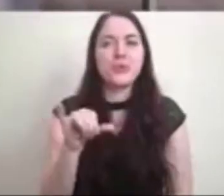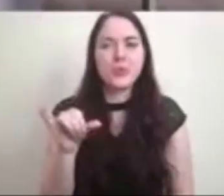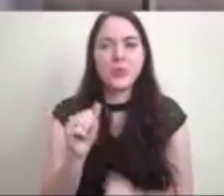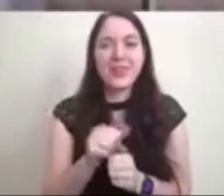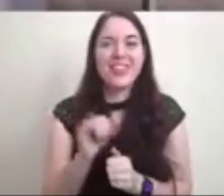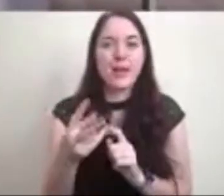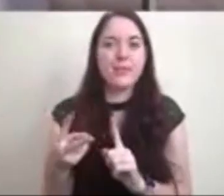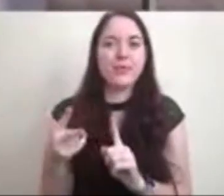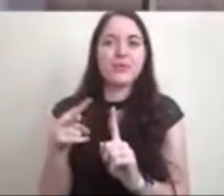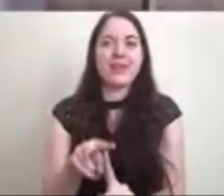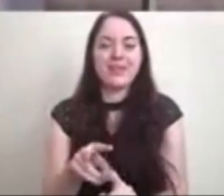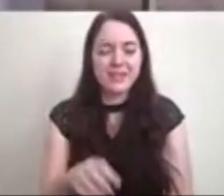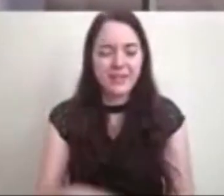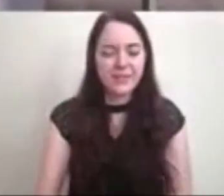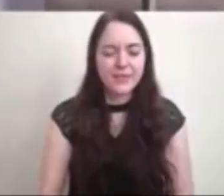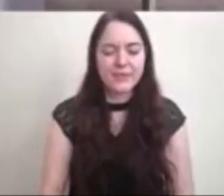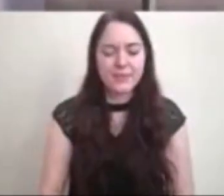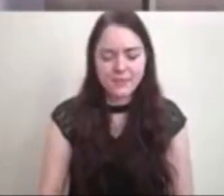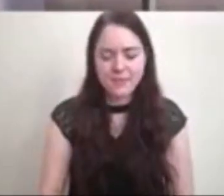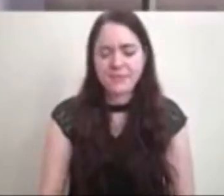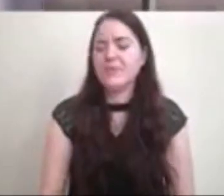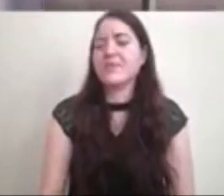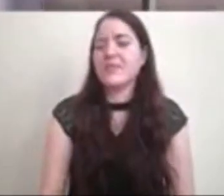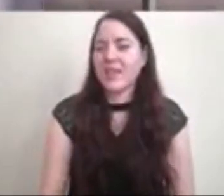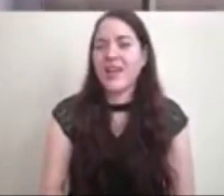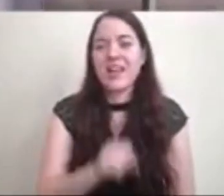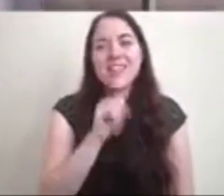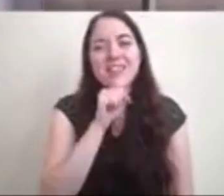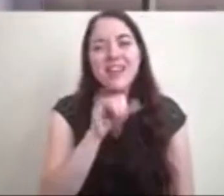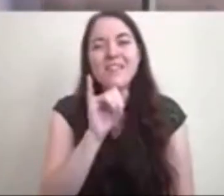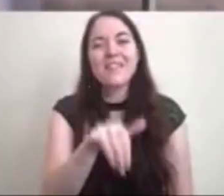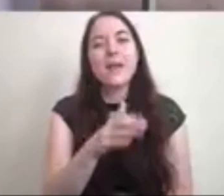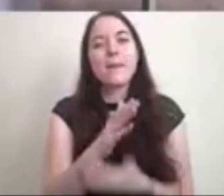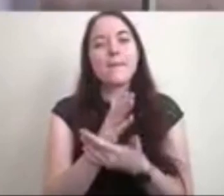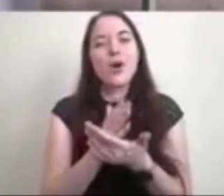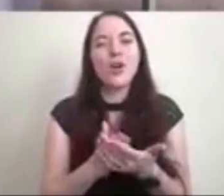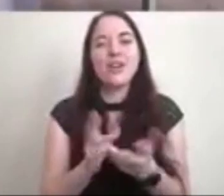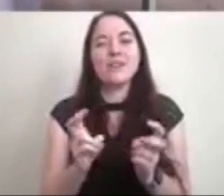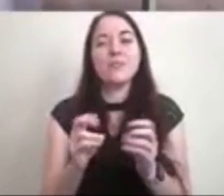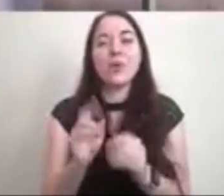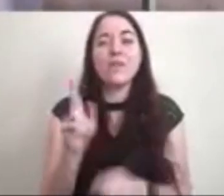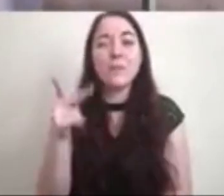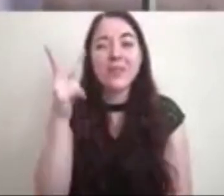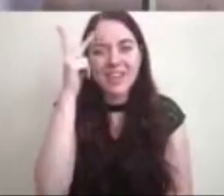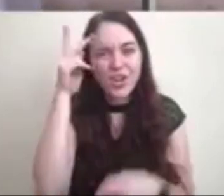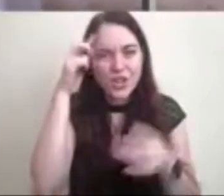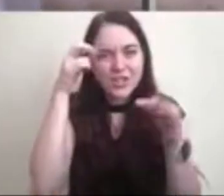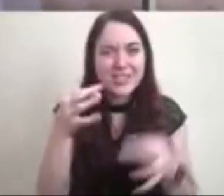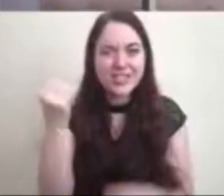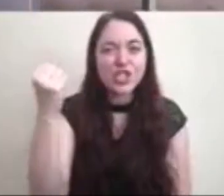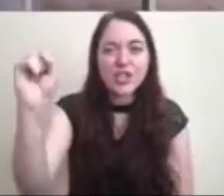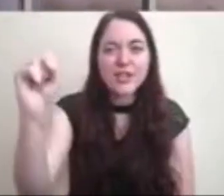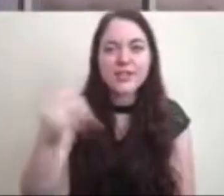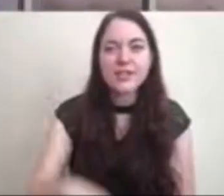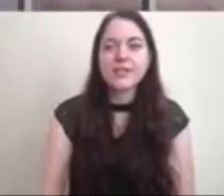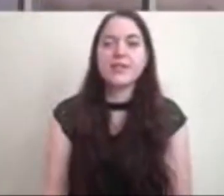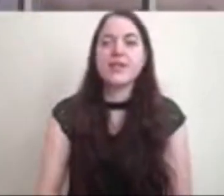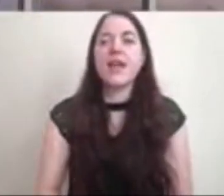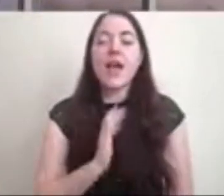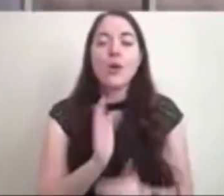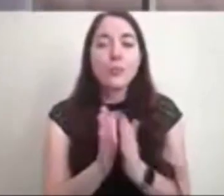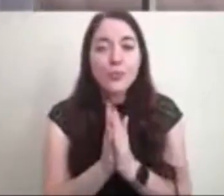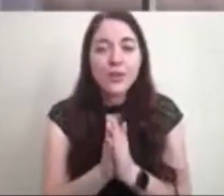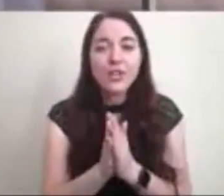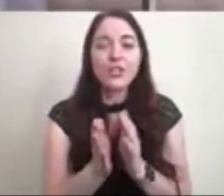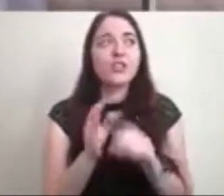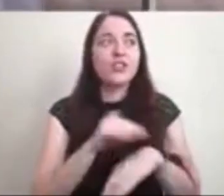perspective. I love the part about it being a political act. And it changes the world. Our prayers change the world. Our generosity